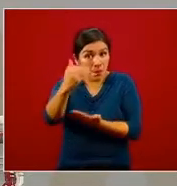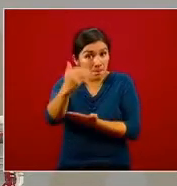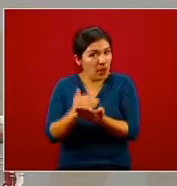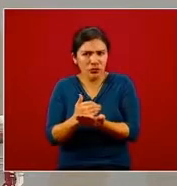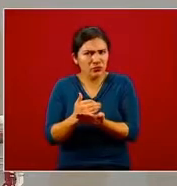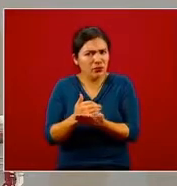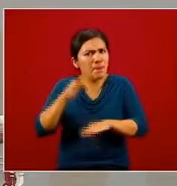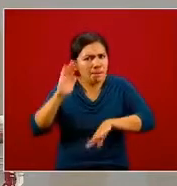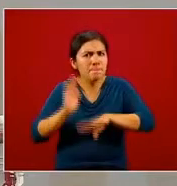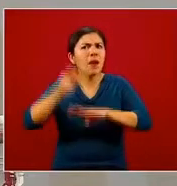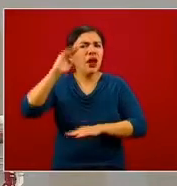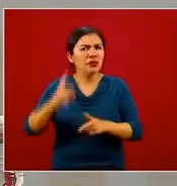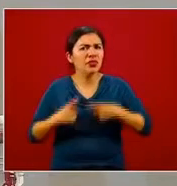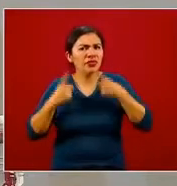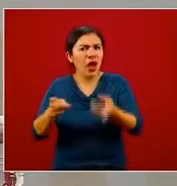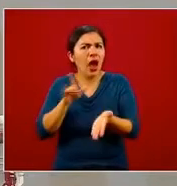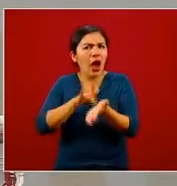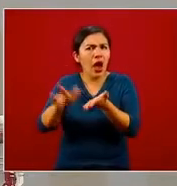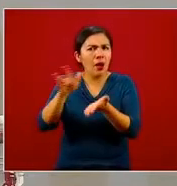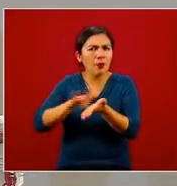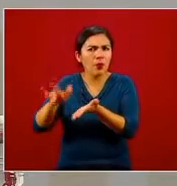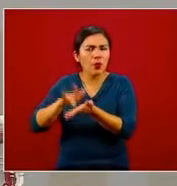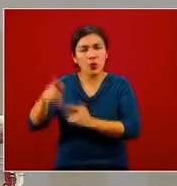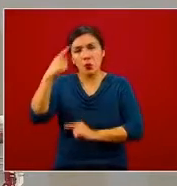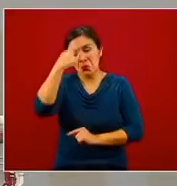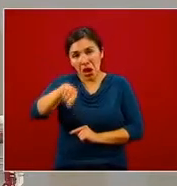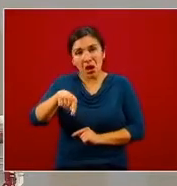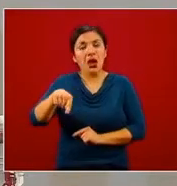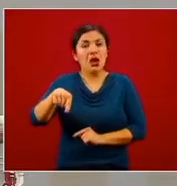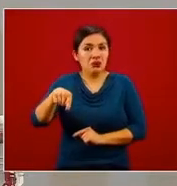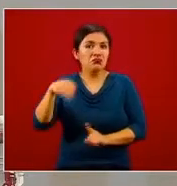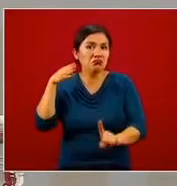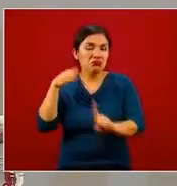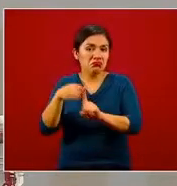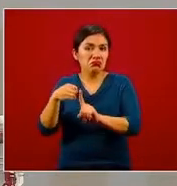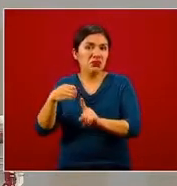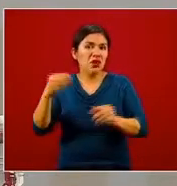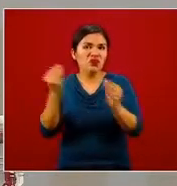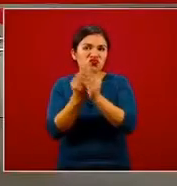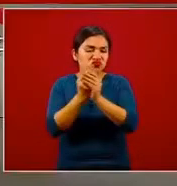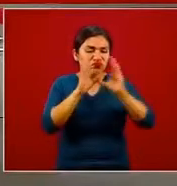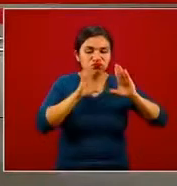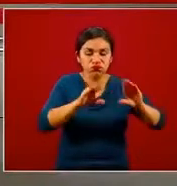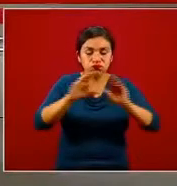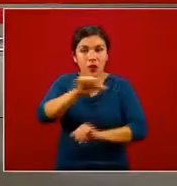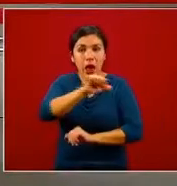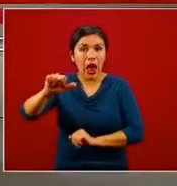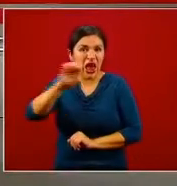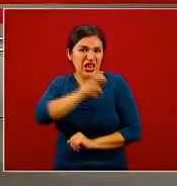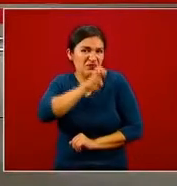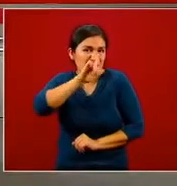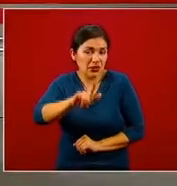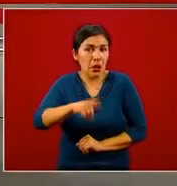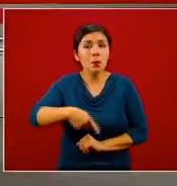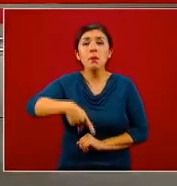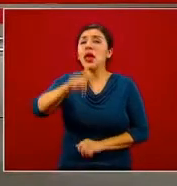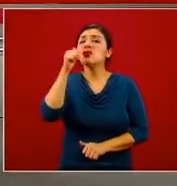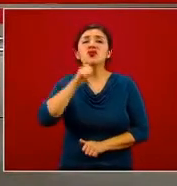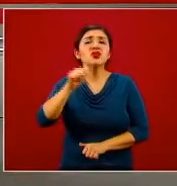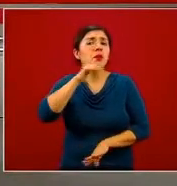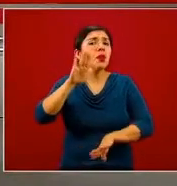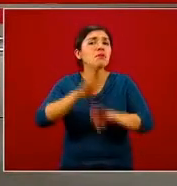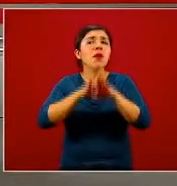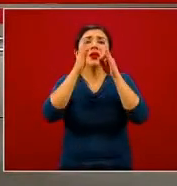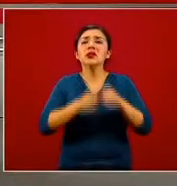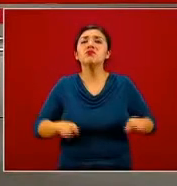So scientific and technological development is crucial to the Office of the President, and it won't be reduced, it will